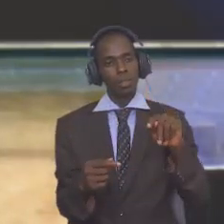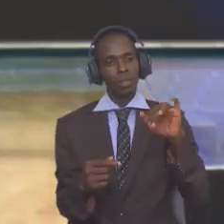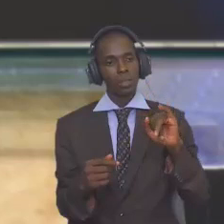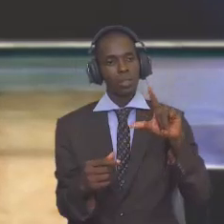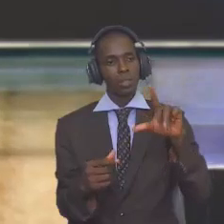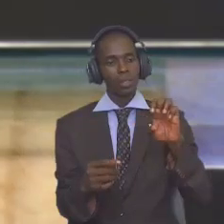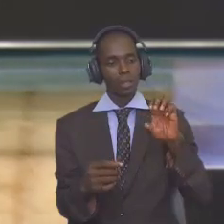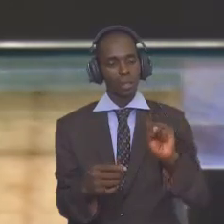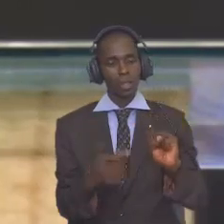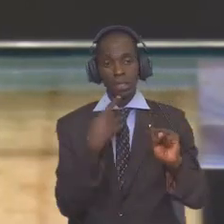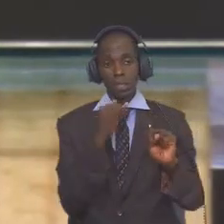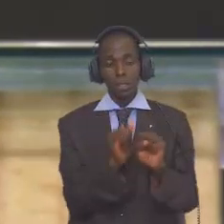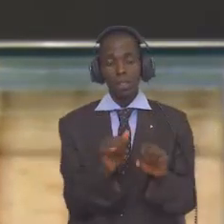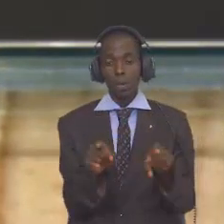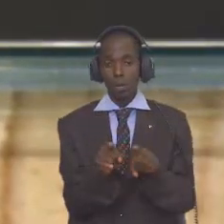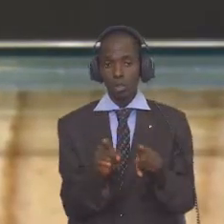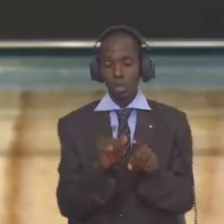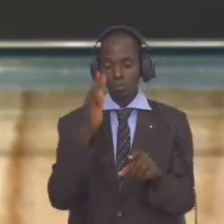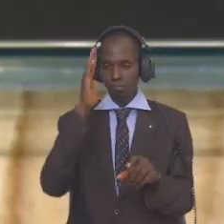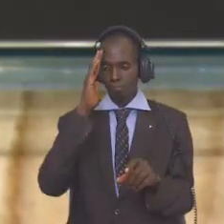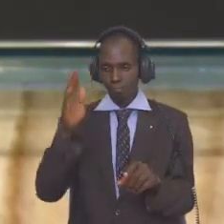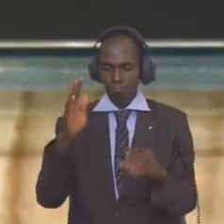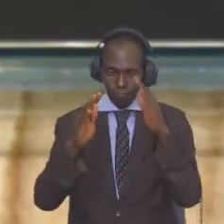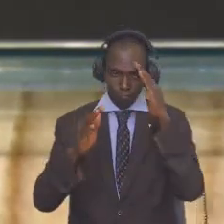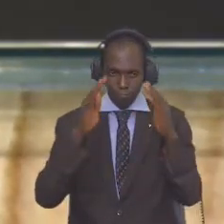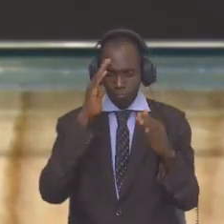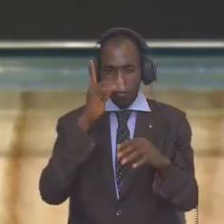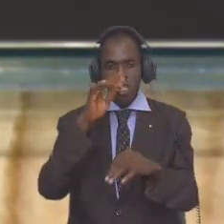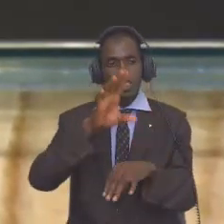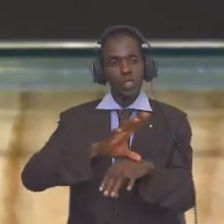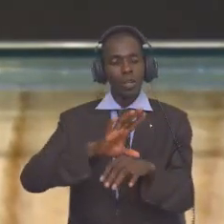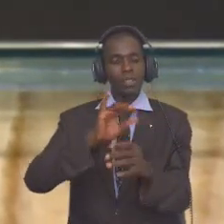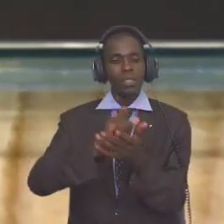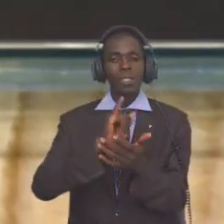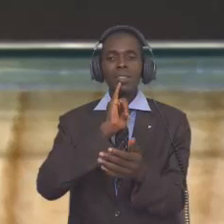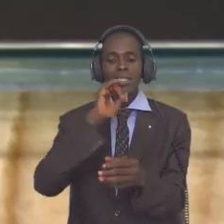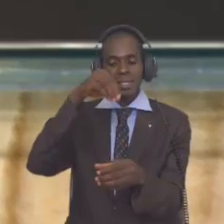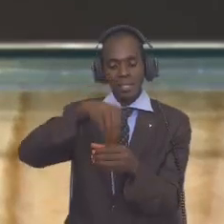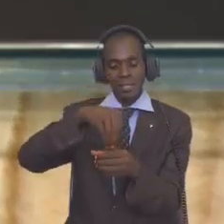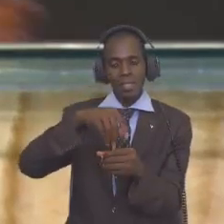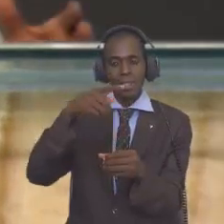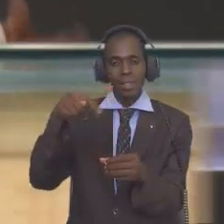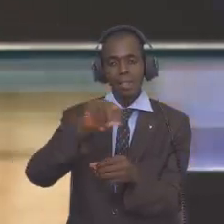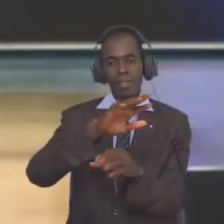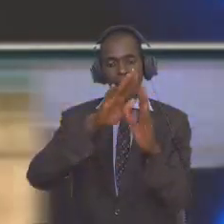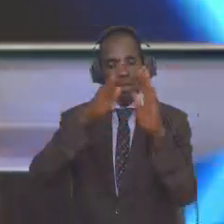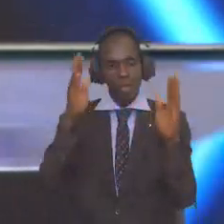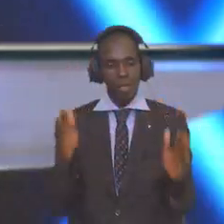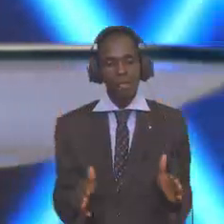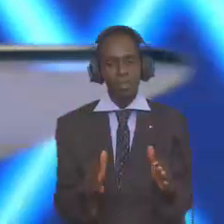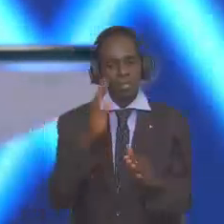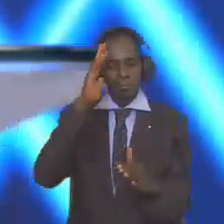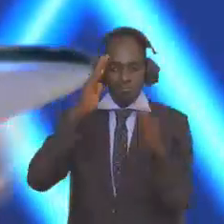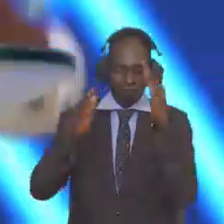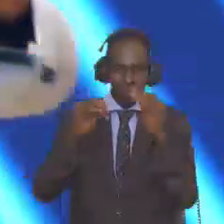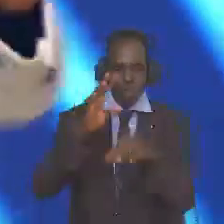It says, likewise, greet the church that is in their house. Greet the church that is in